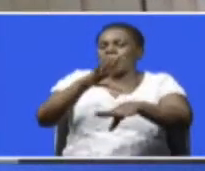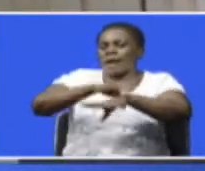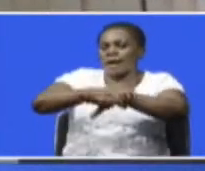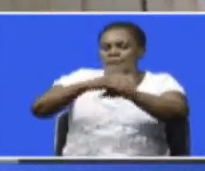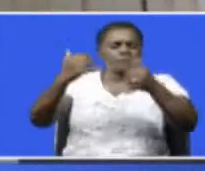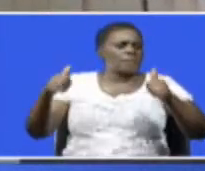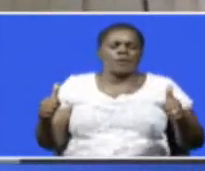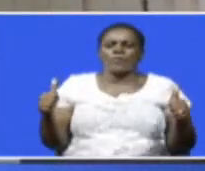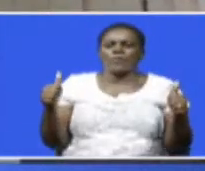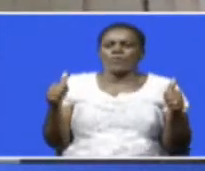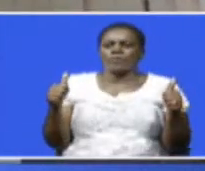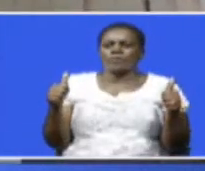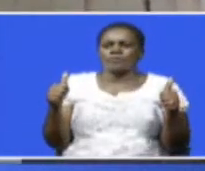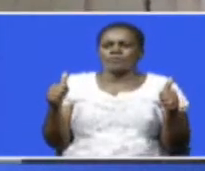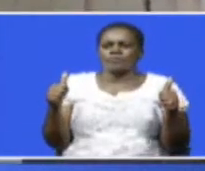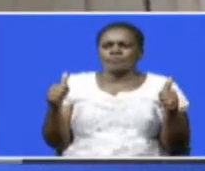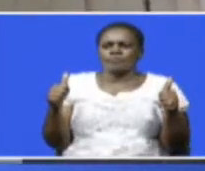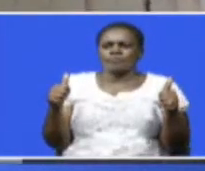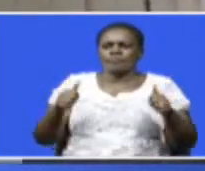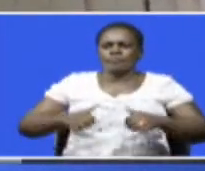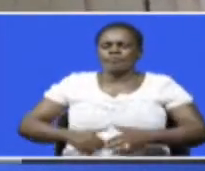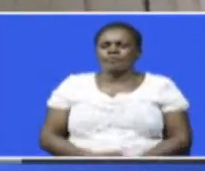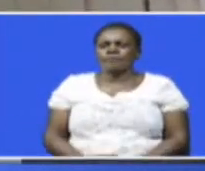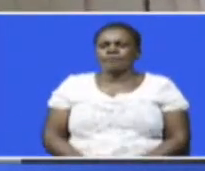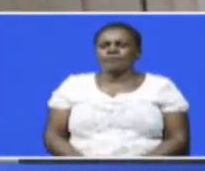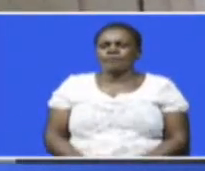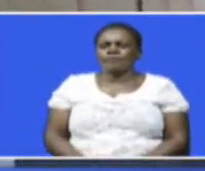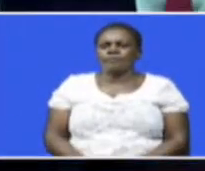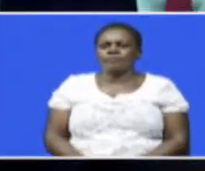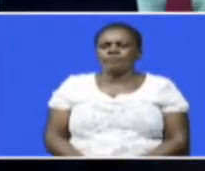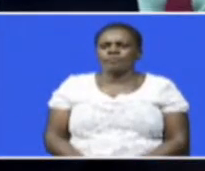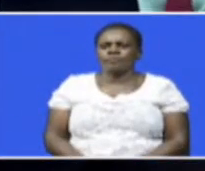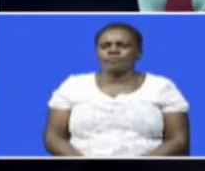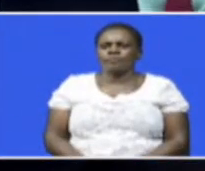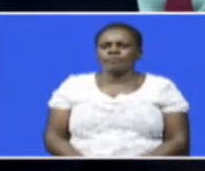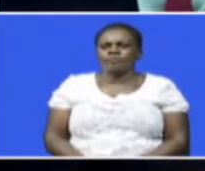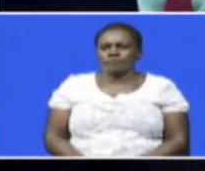Brian Obuya, KTN News.